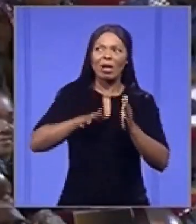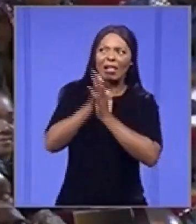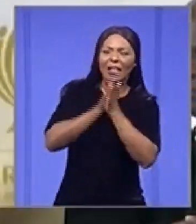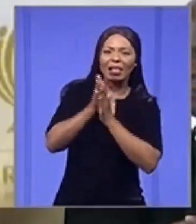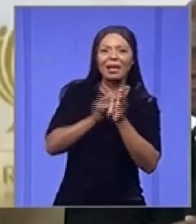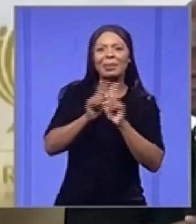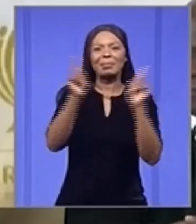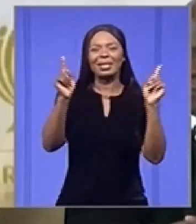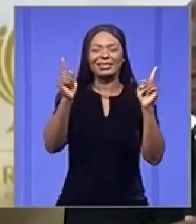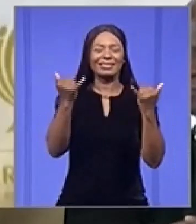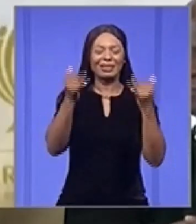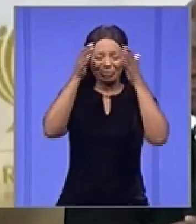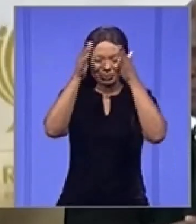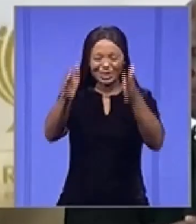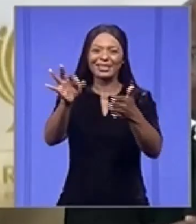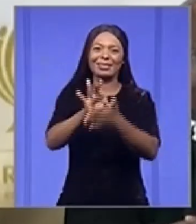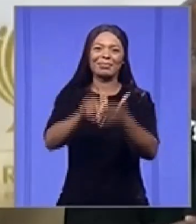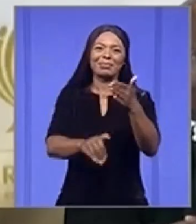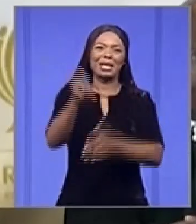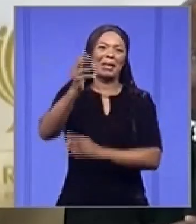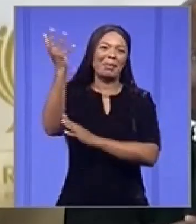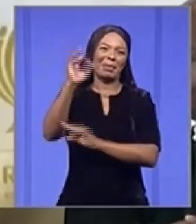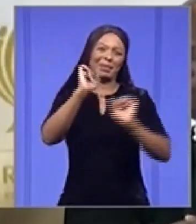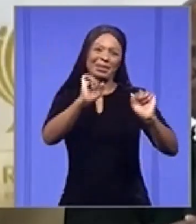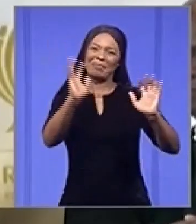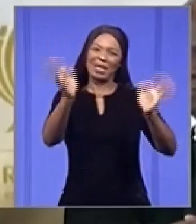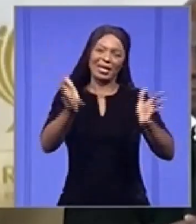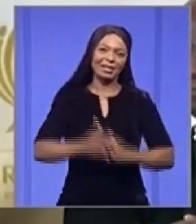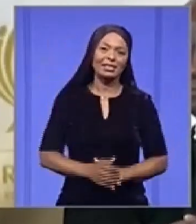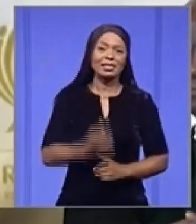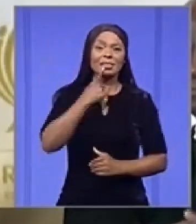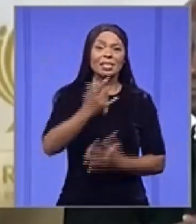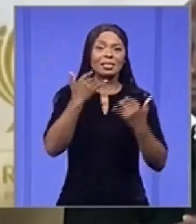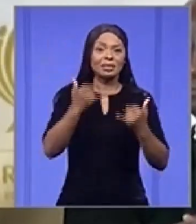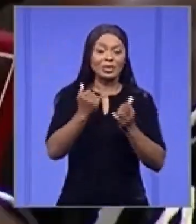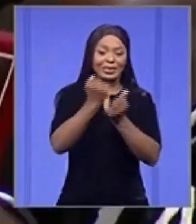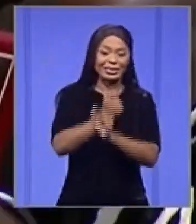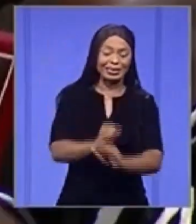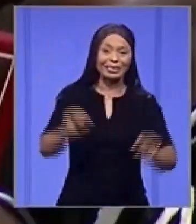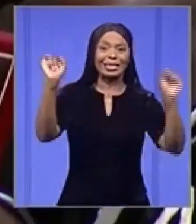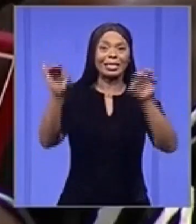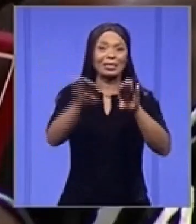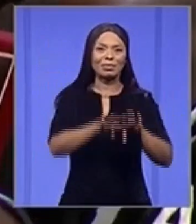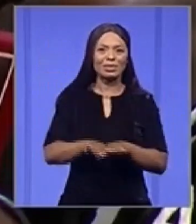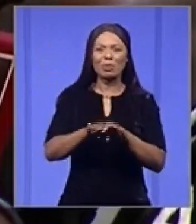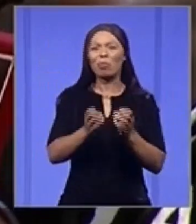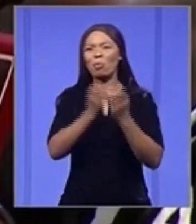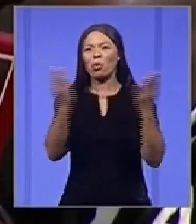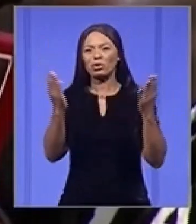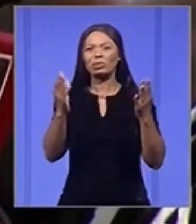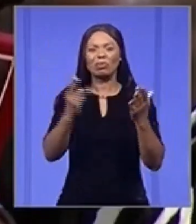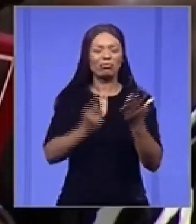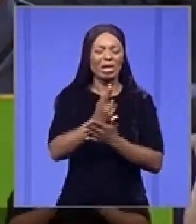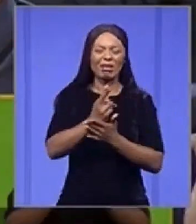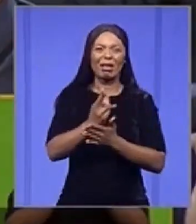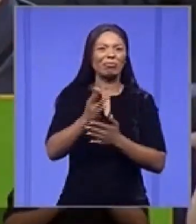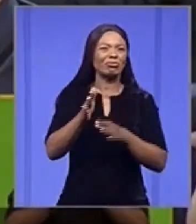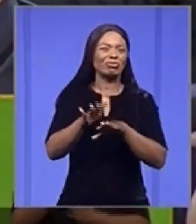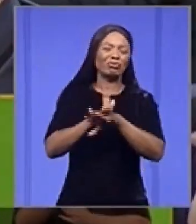batlhophing. Kuvadia a re diphitlhelelo tsa naga eno fa e sa le go simolola ga puso ya demokrasi di tsere tsia. Gape o ne